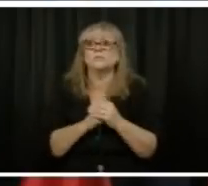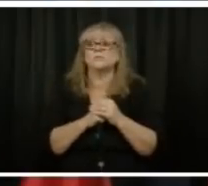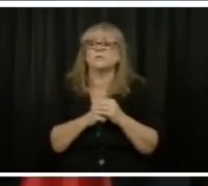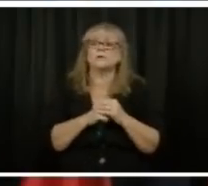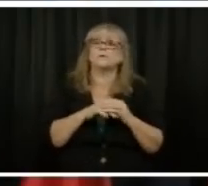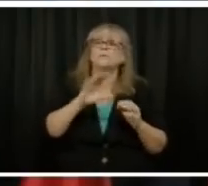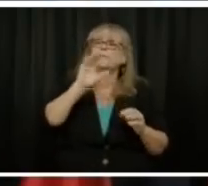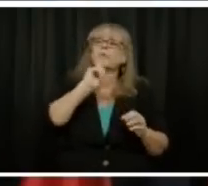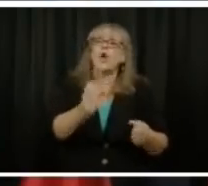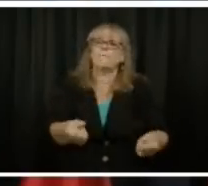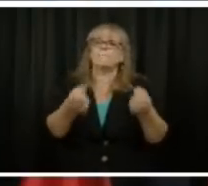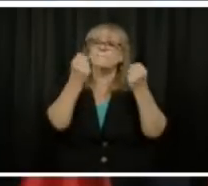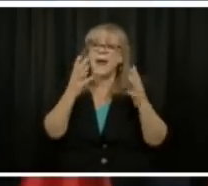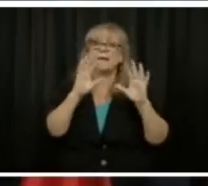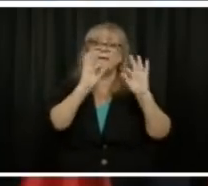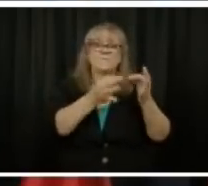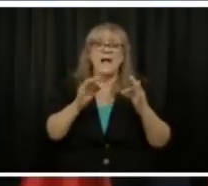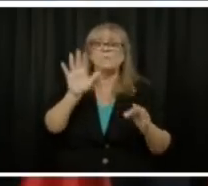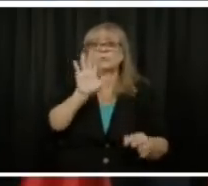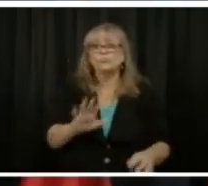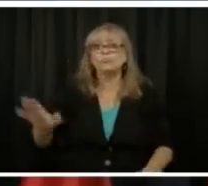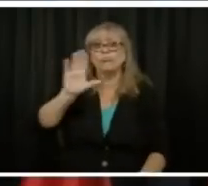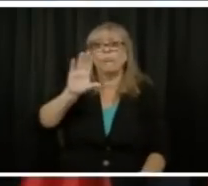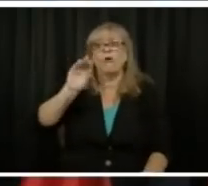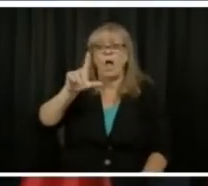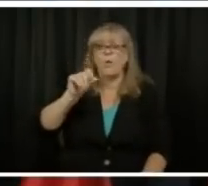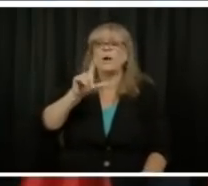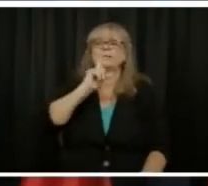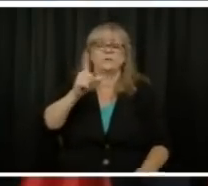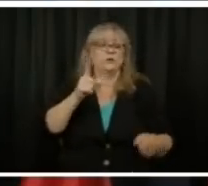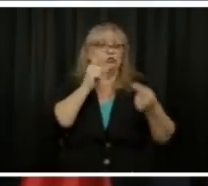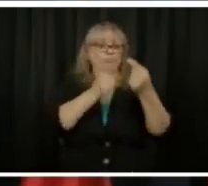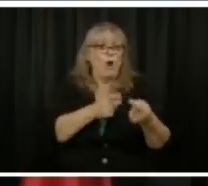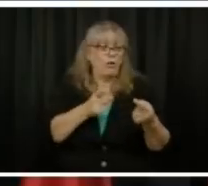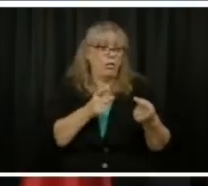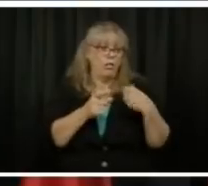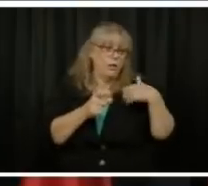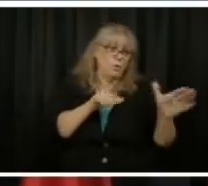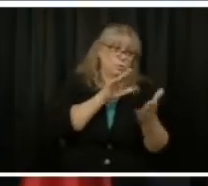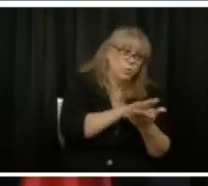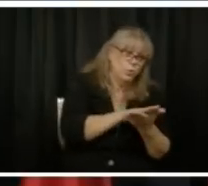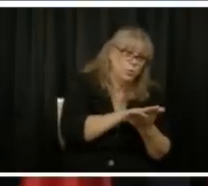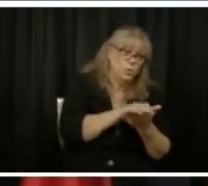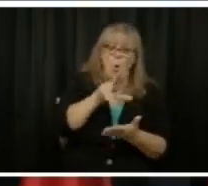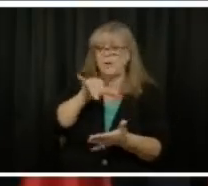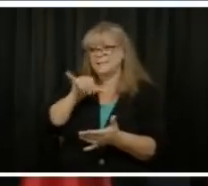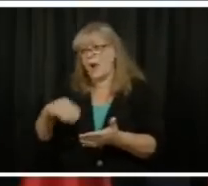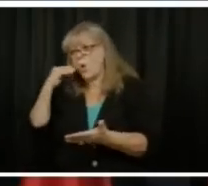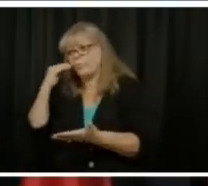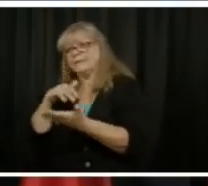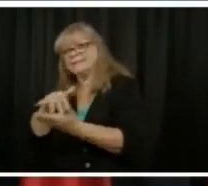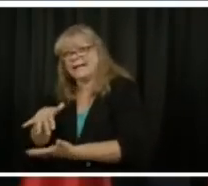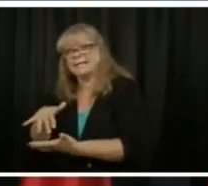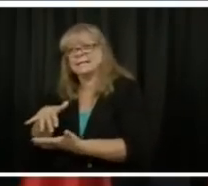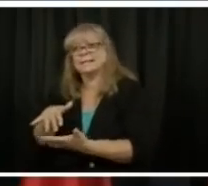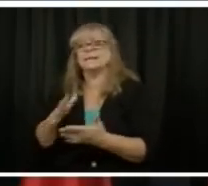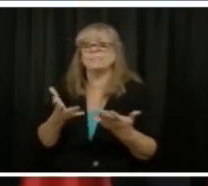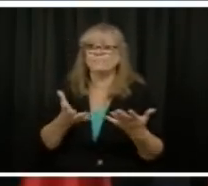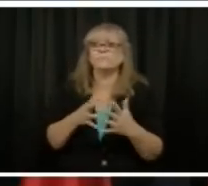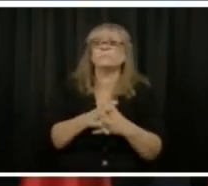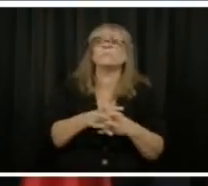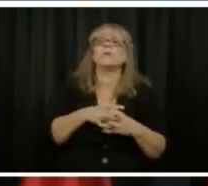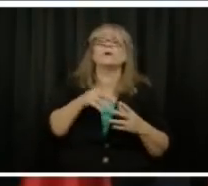grappling with this here in Colorado as we speak. We have a school choice in our state, so I mean, if you don't have a strong virtual program in your area, you can certainly